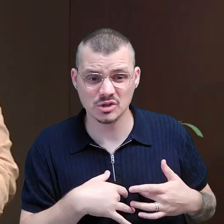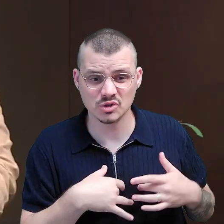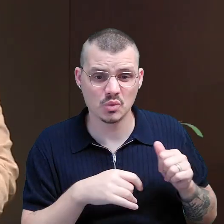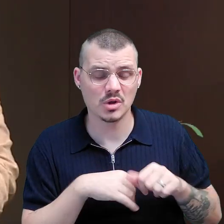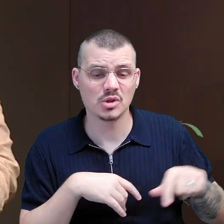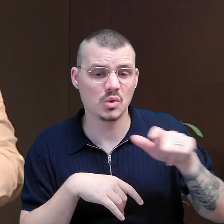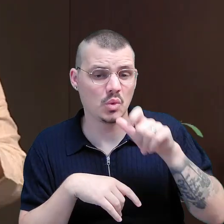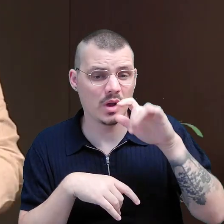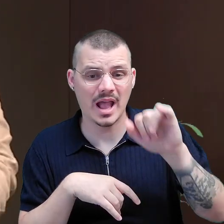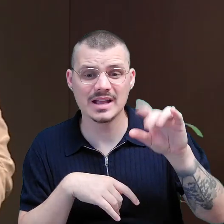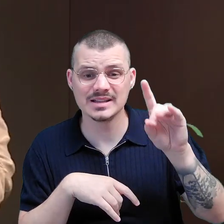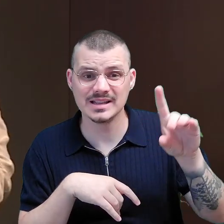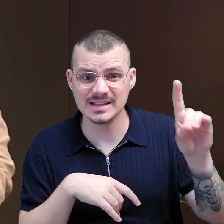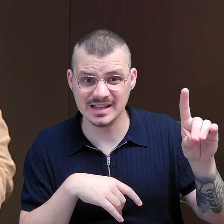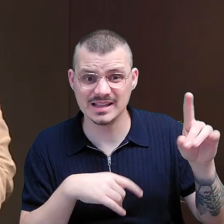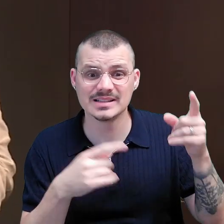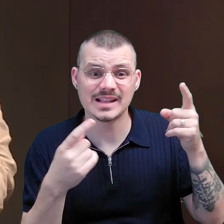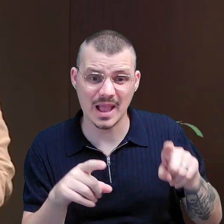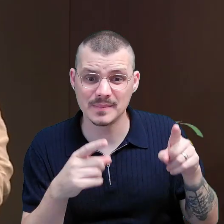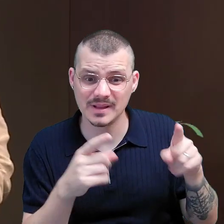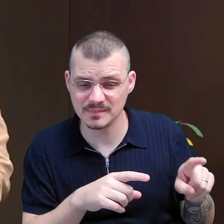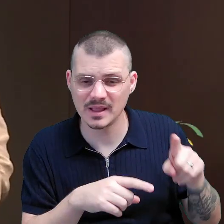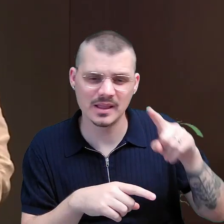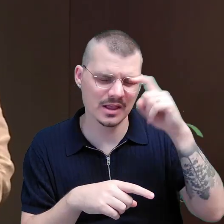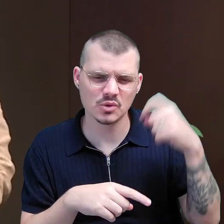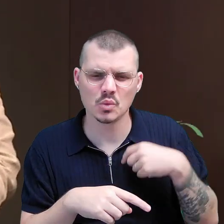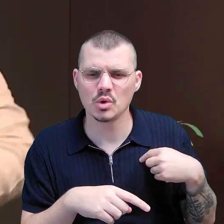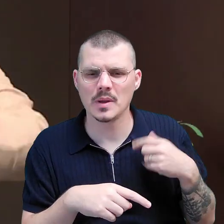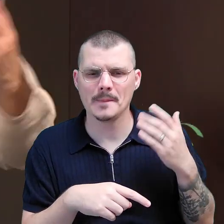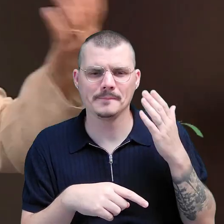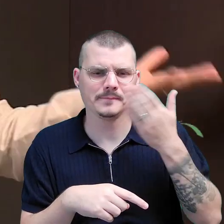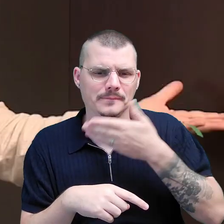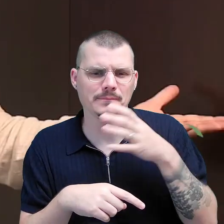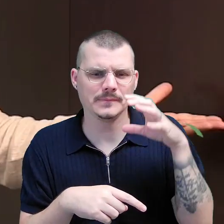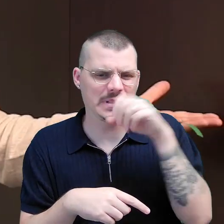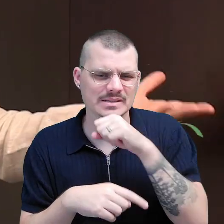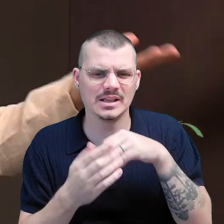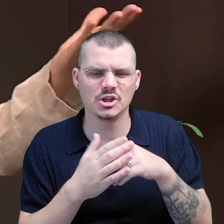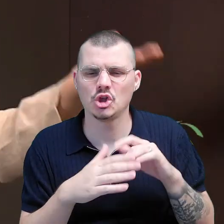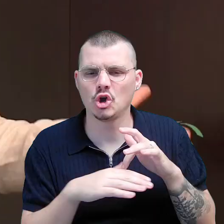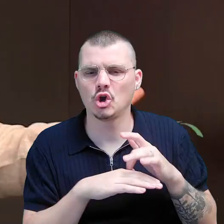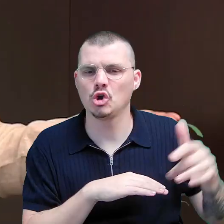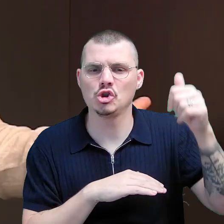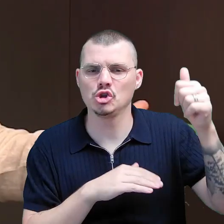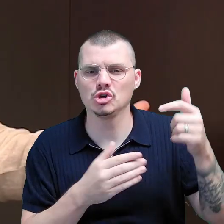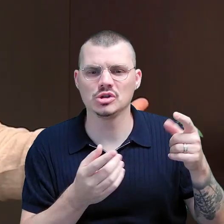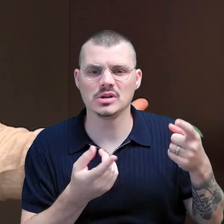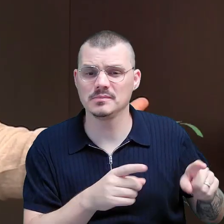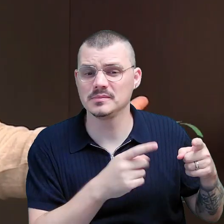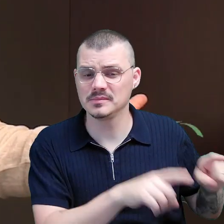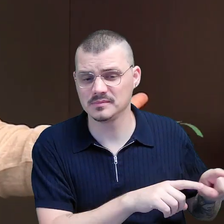depression in people with IDD is happening because we're missing it in the earlier stages.